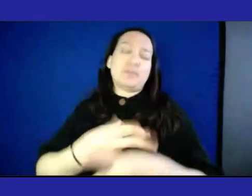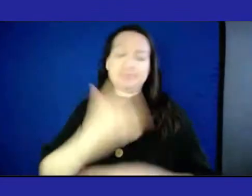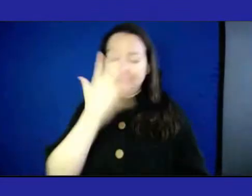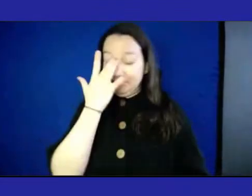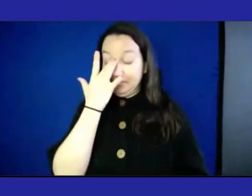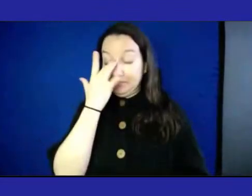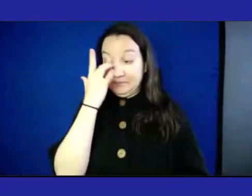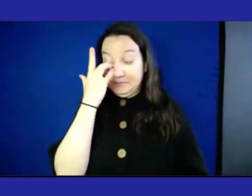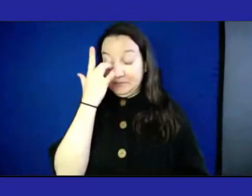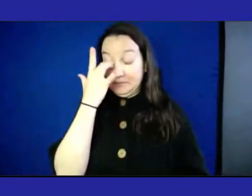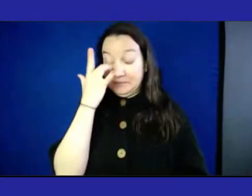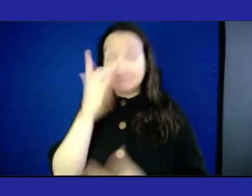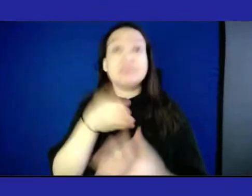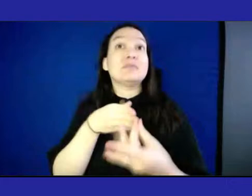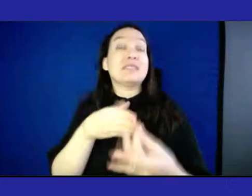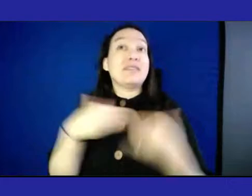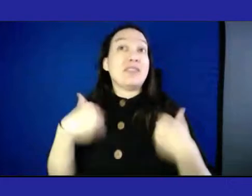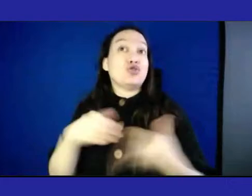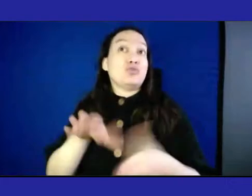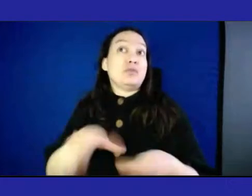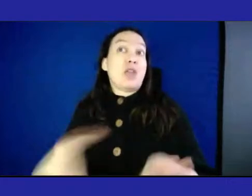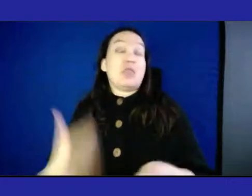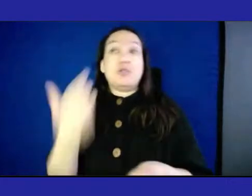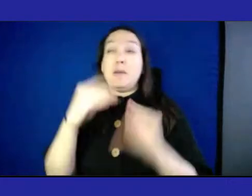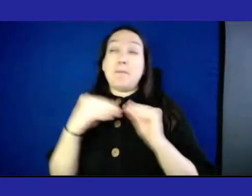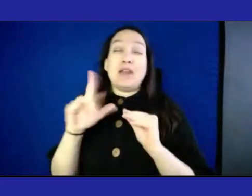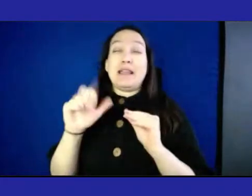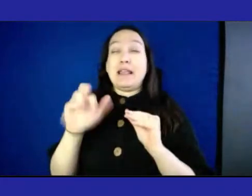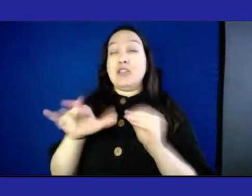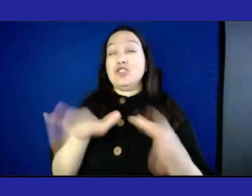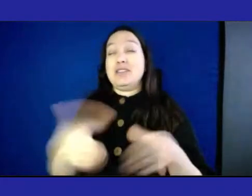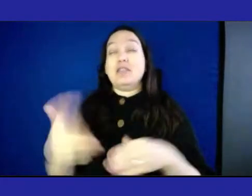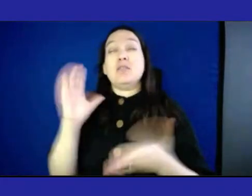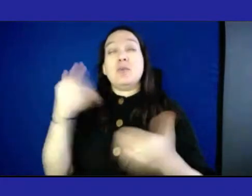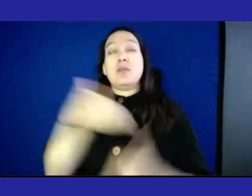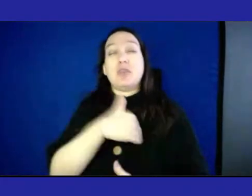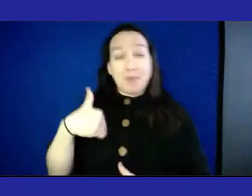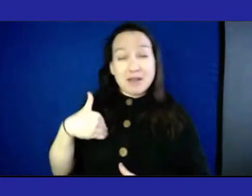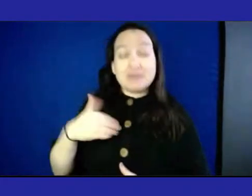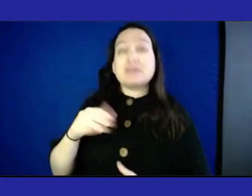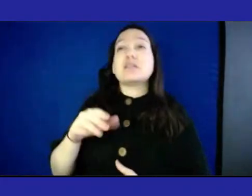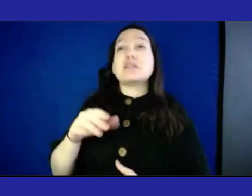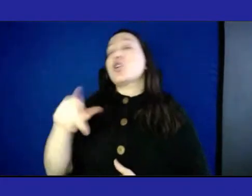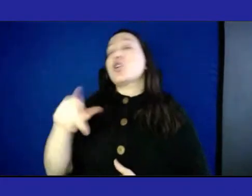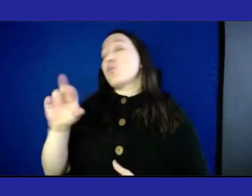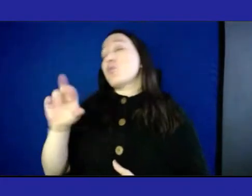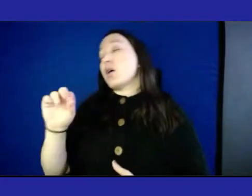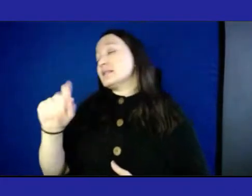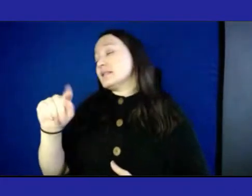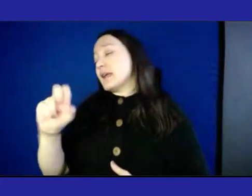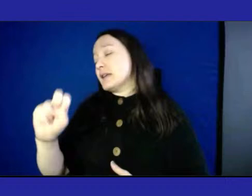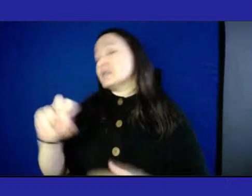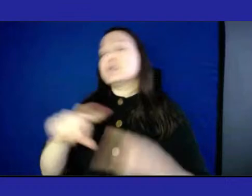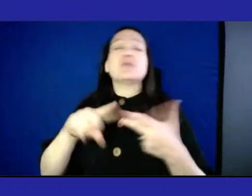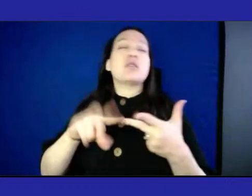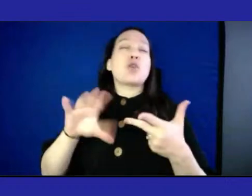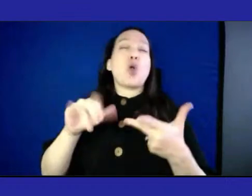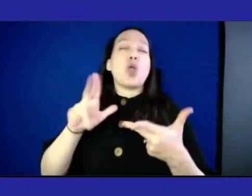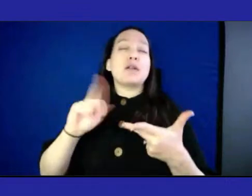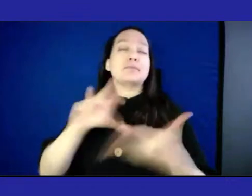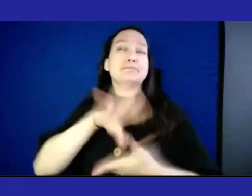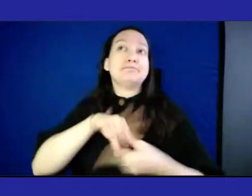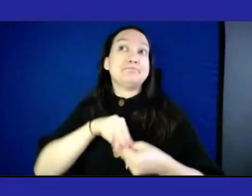leading cause of cancer death. It has more cancer deaths than breast, prostate, and colon cancer combined. And prior literature